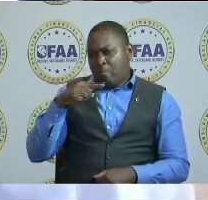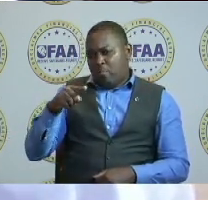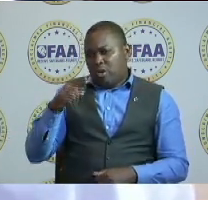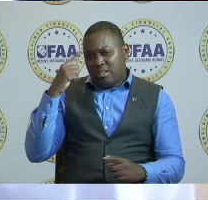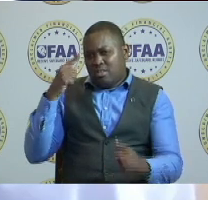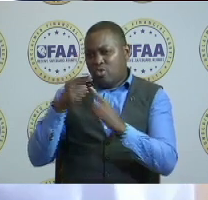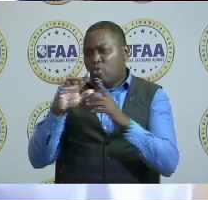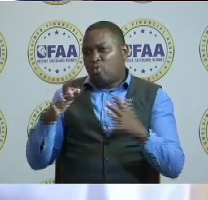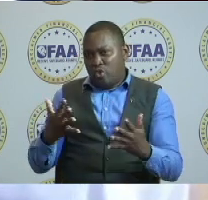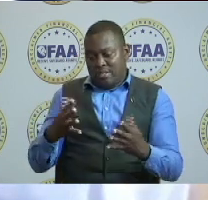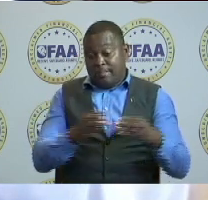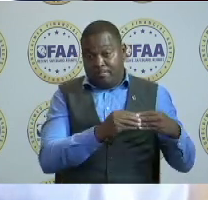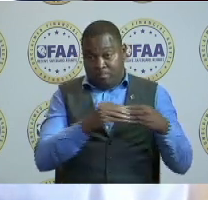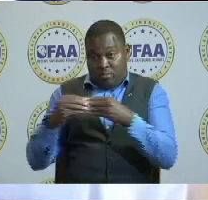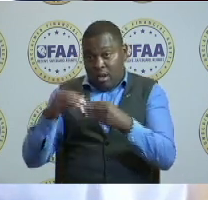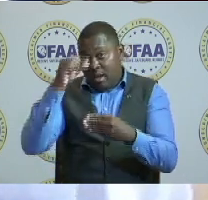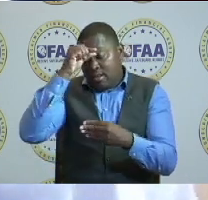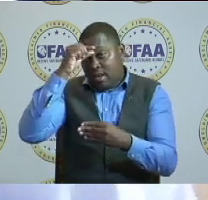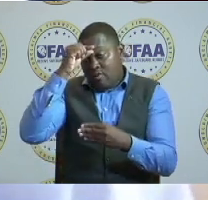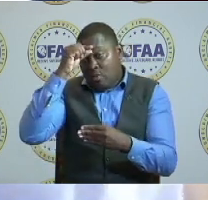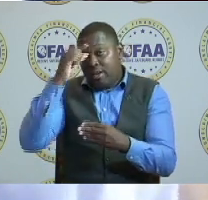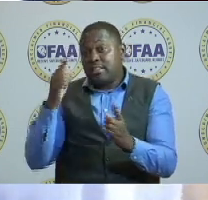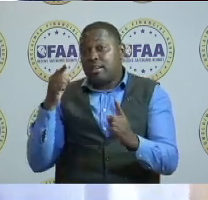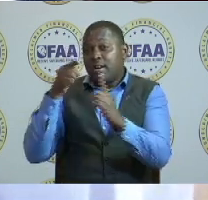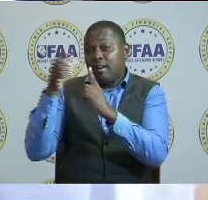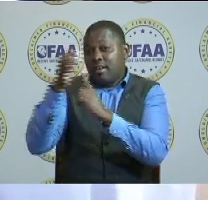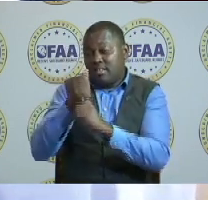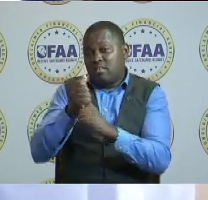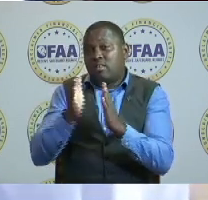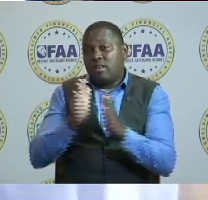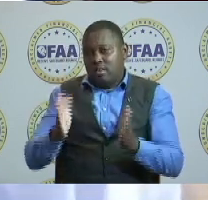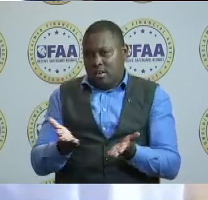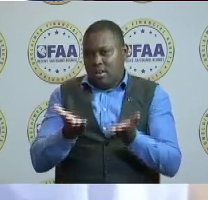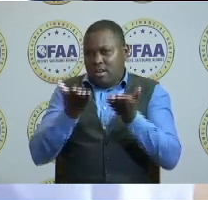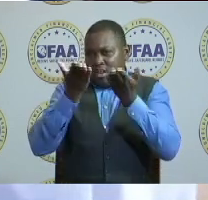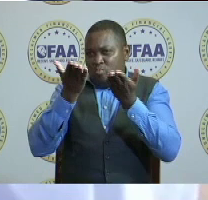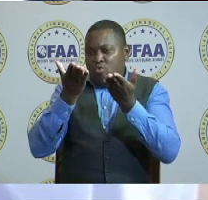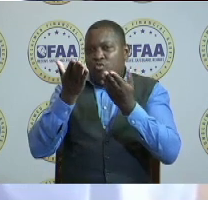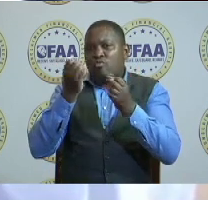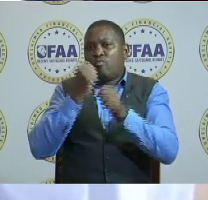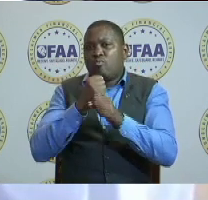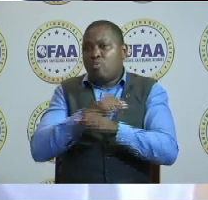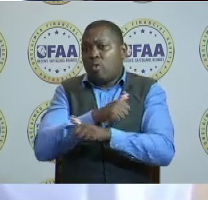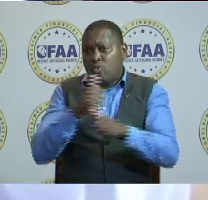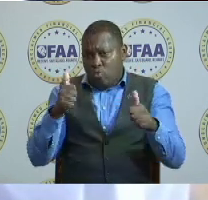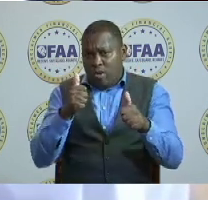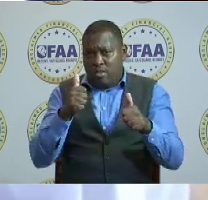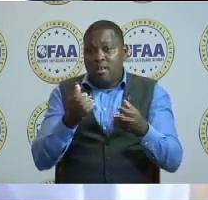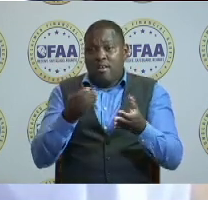to guide the government on the achievement of an improved and effective unclaimed financial